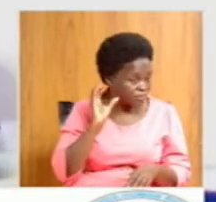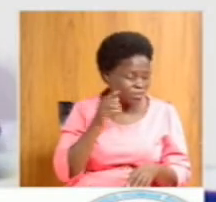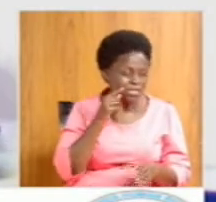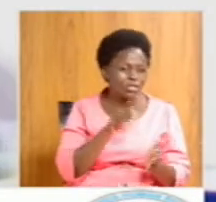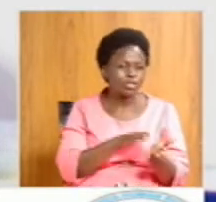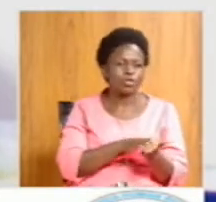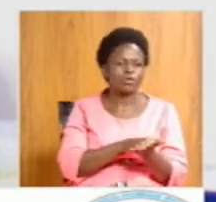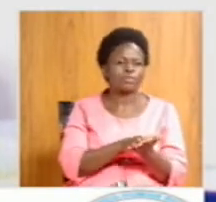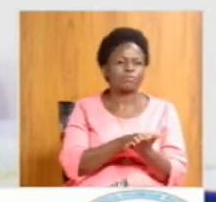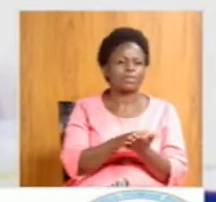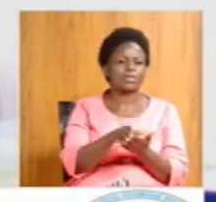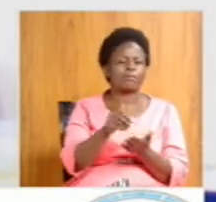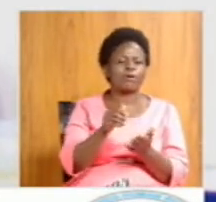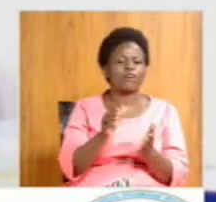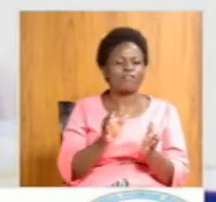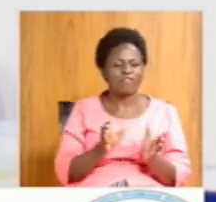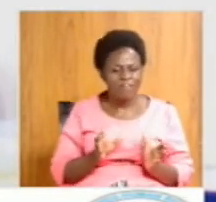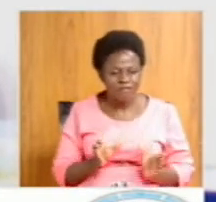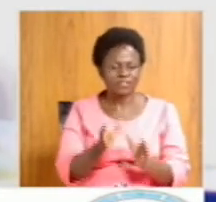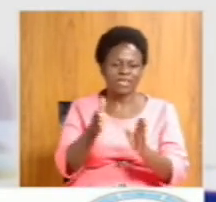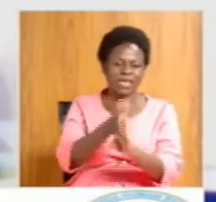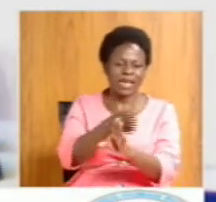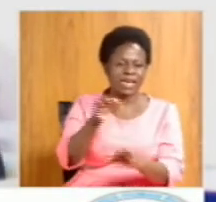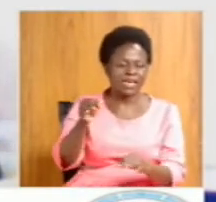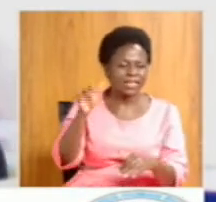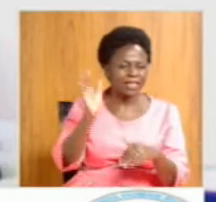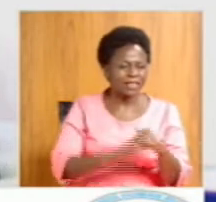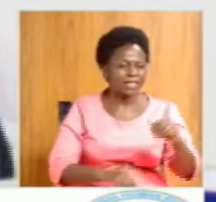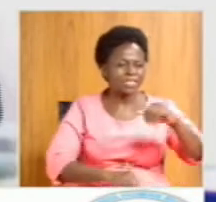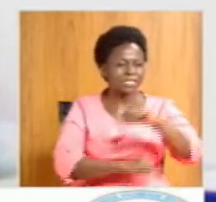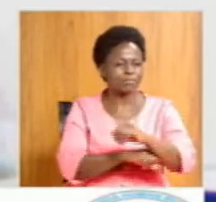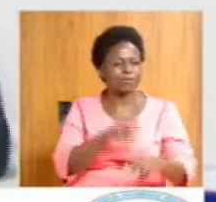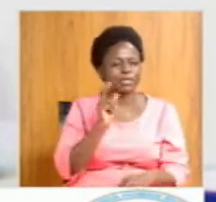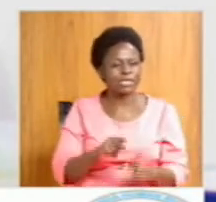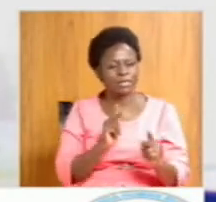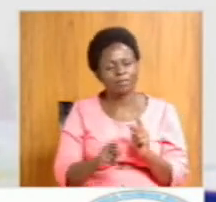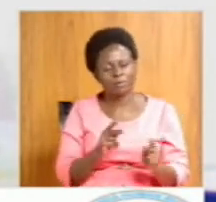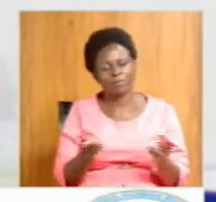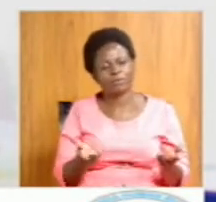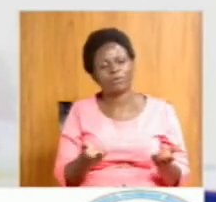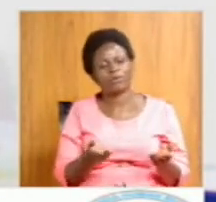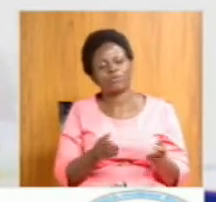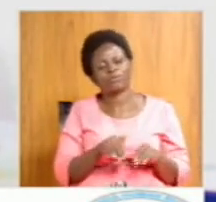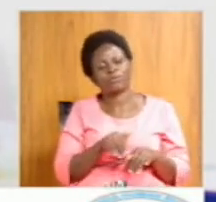you are spending more on enforcing guidelines than supporting people to adhere to the guidelines